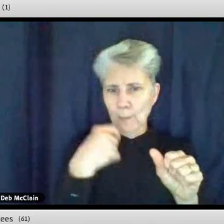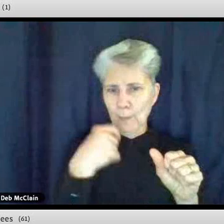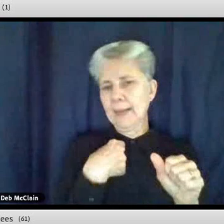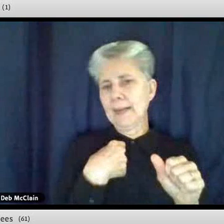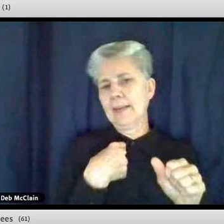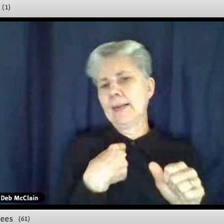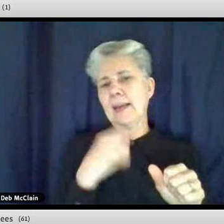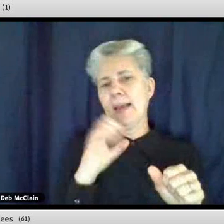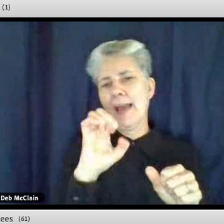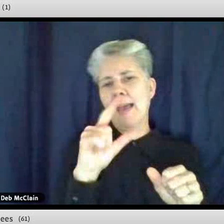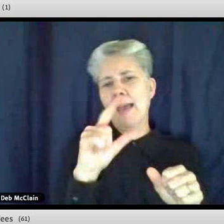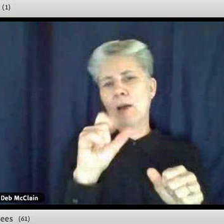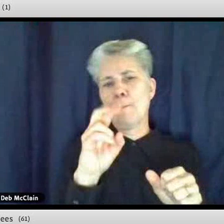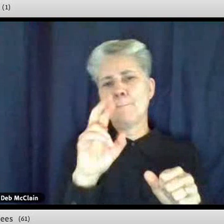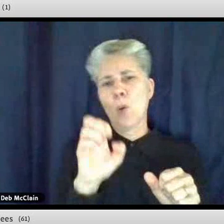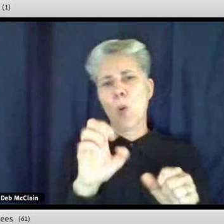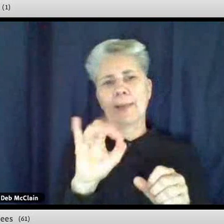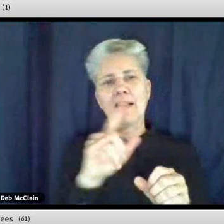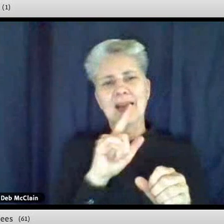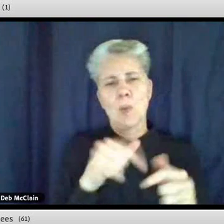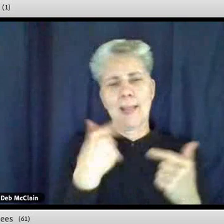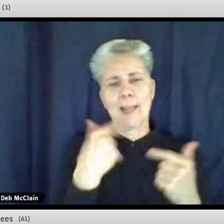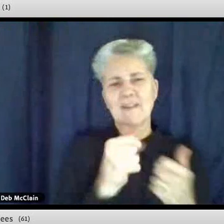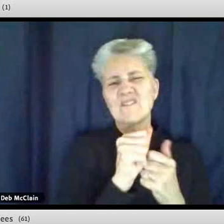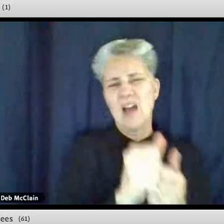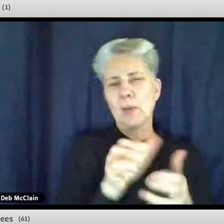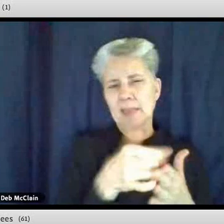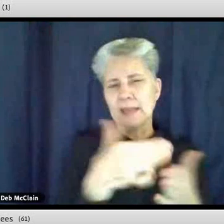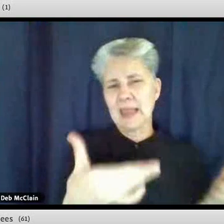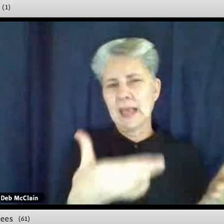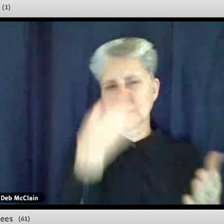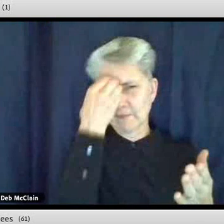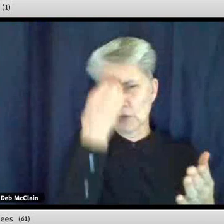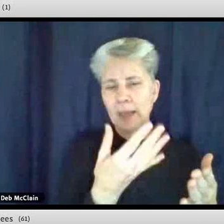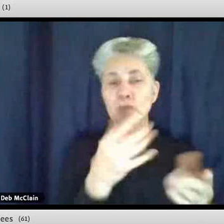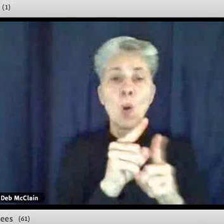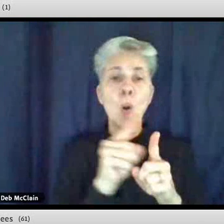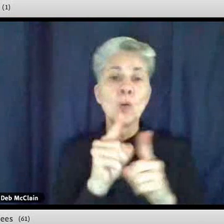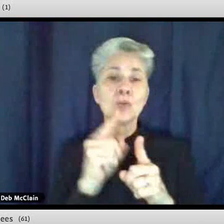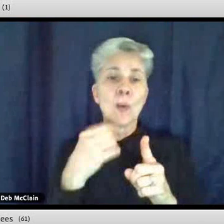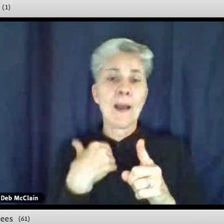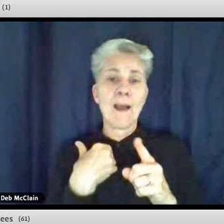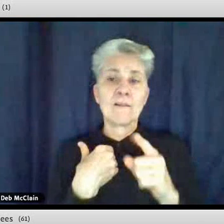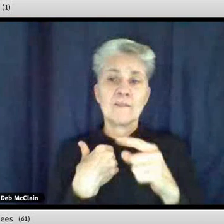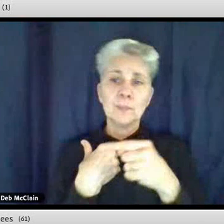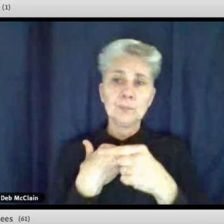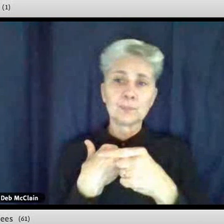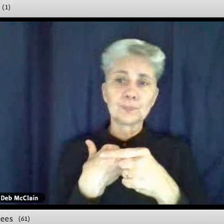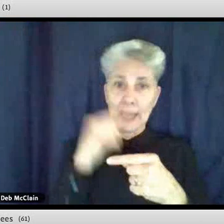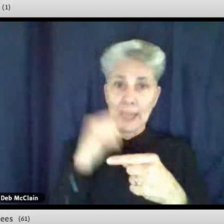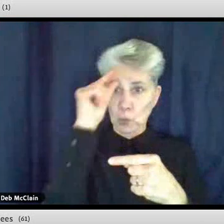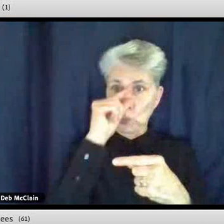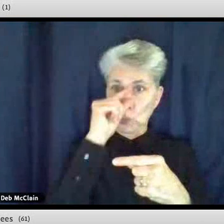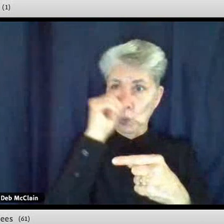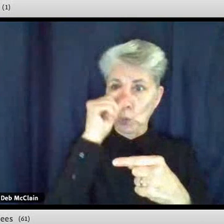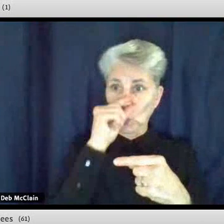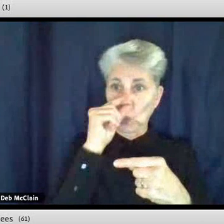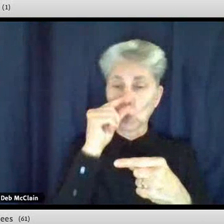area. So for me, this is Elmore County. I'm in Elmore County following these things. Also, they have